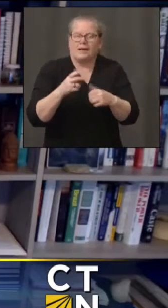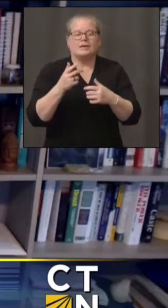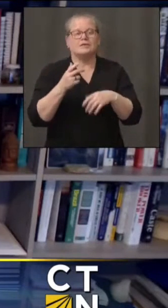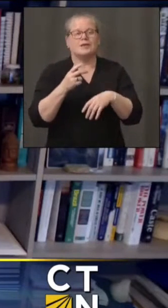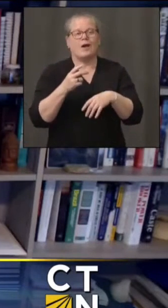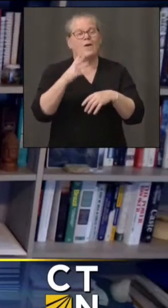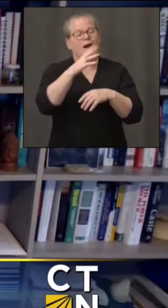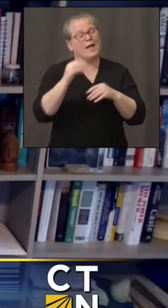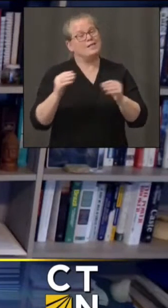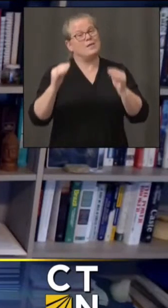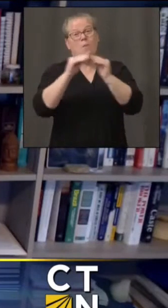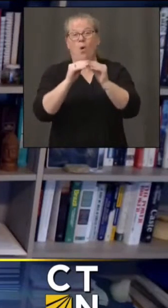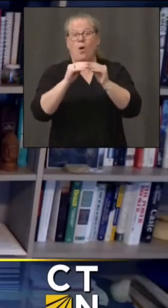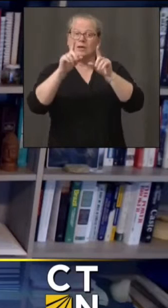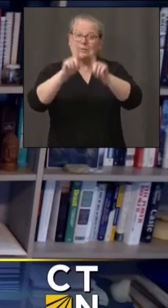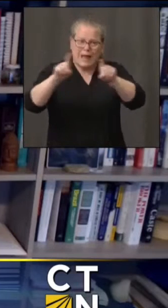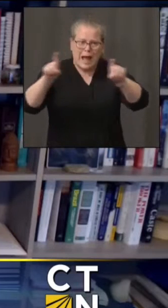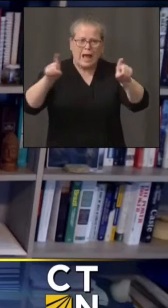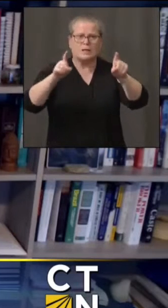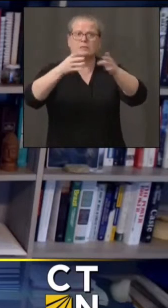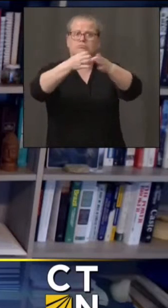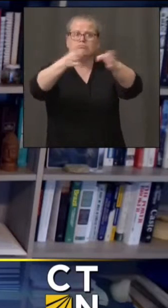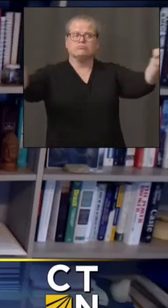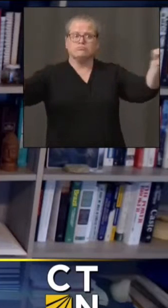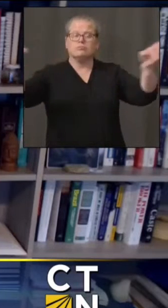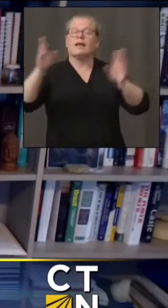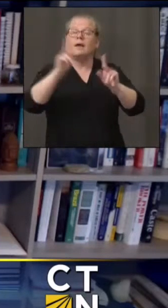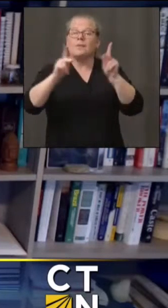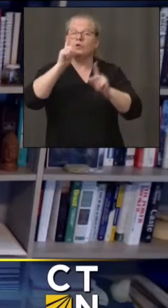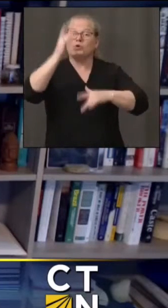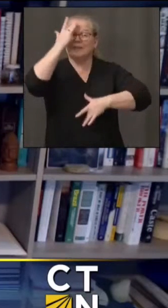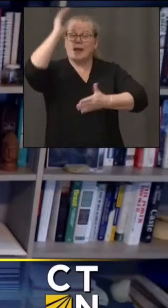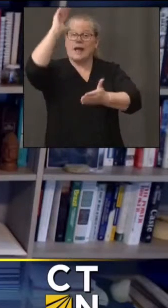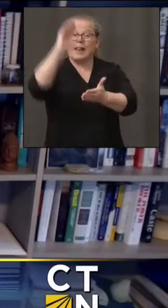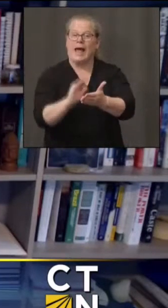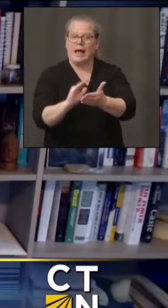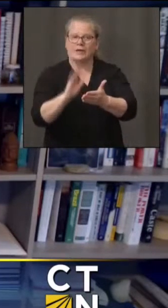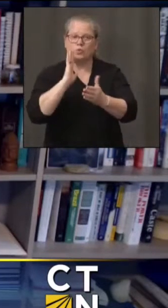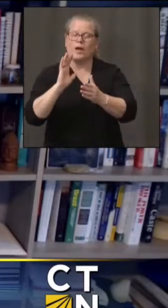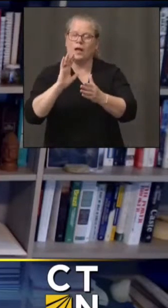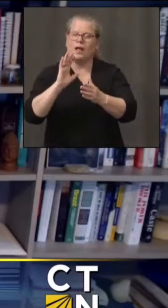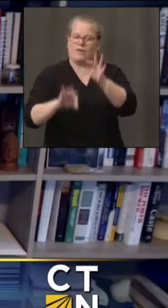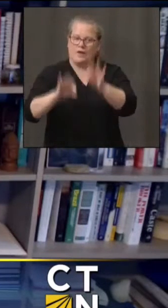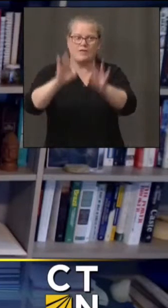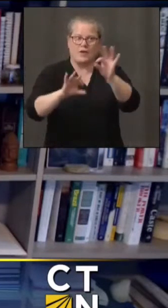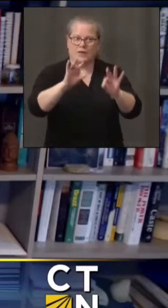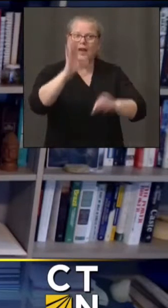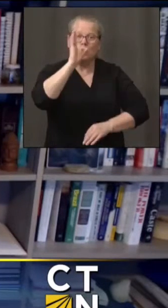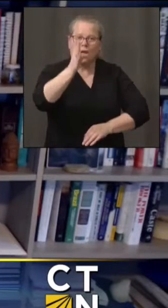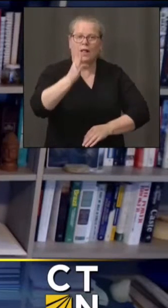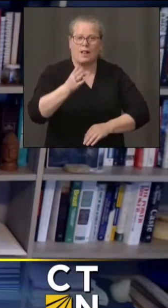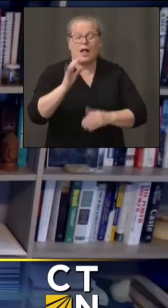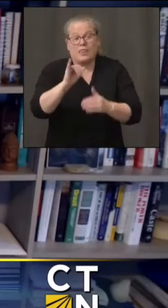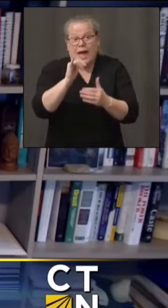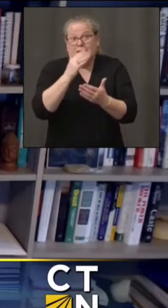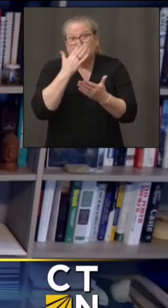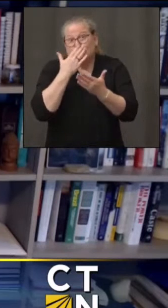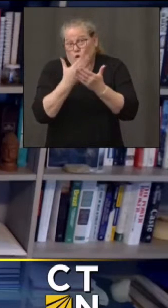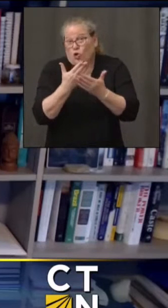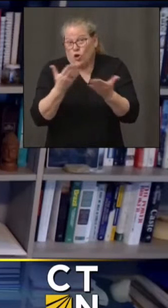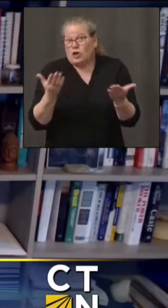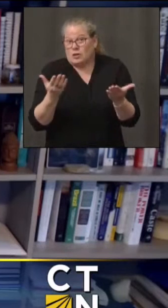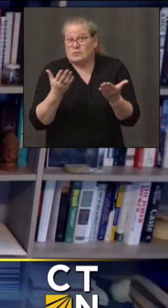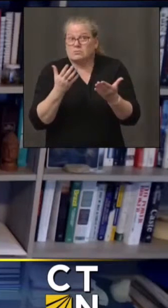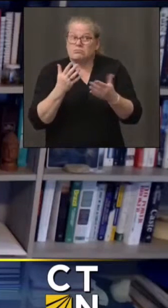net, you're going to get the people who are less sick, and that's a good sign. And that's exactly what was the goals of the state in